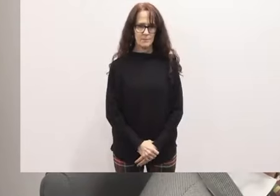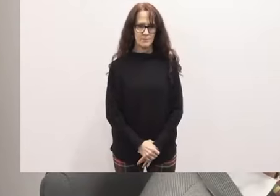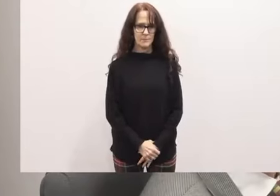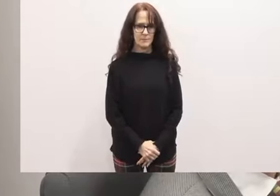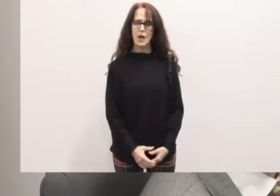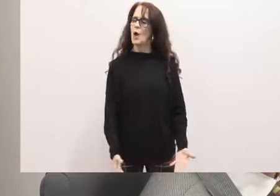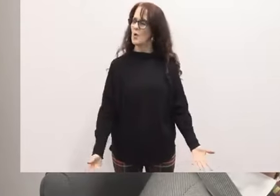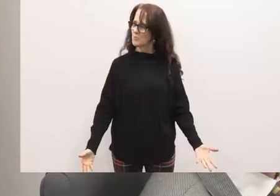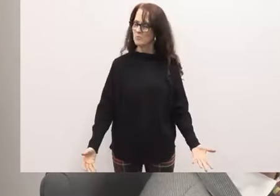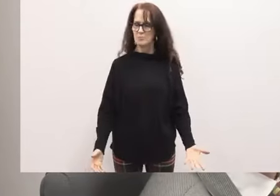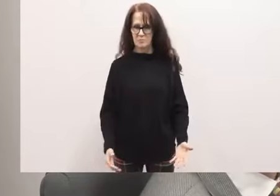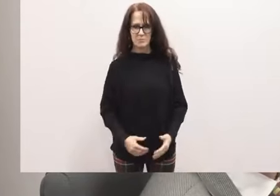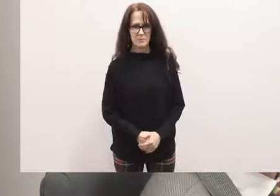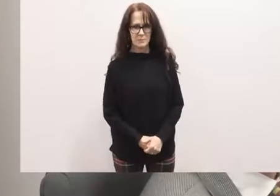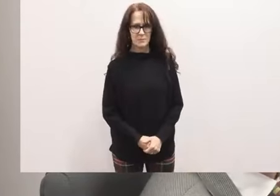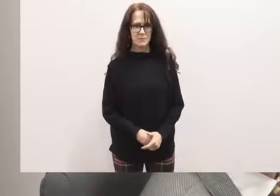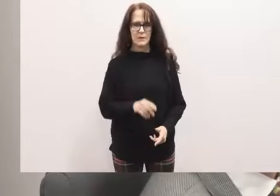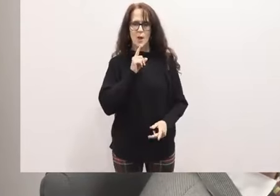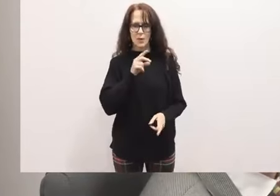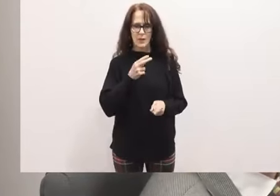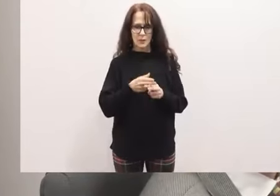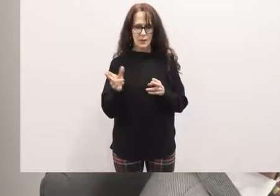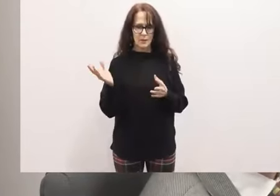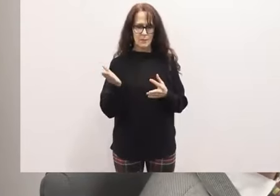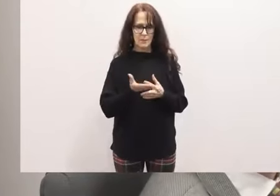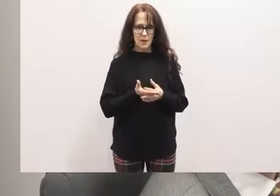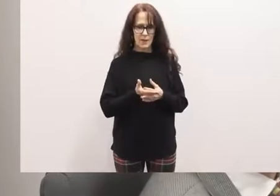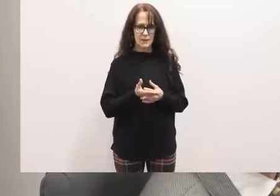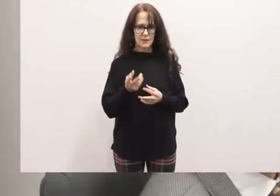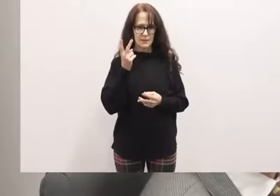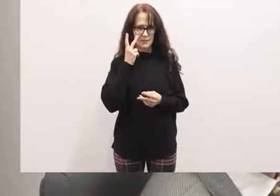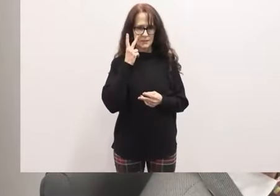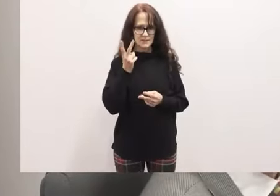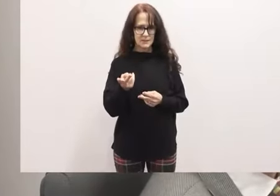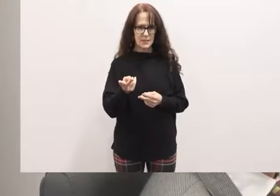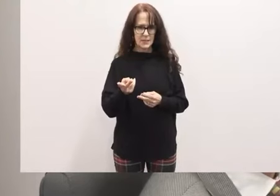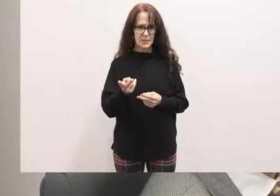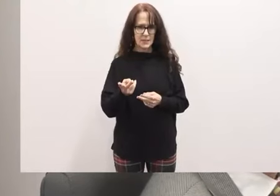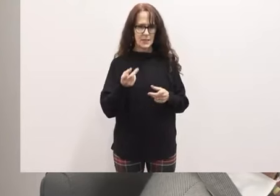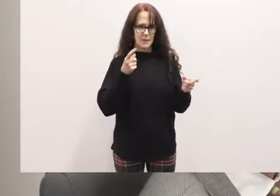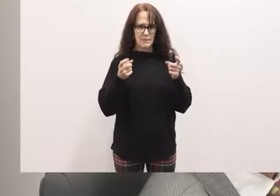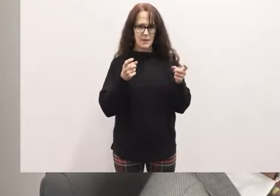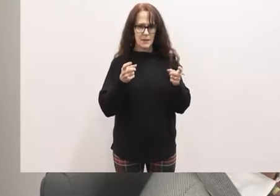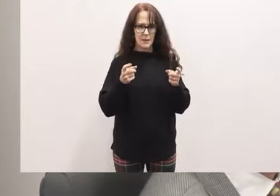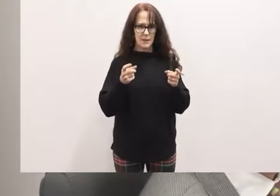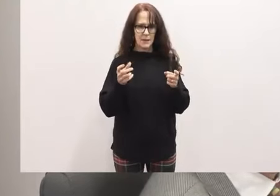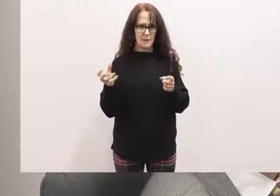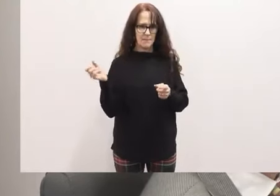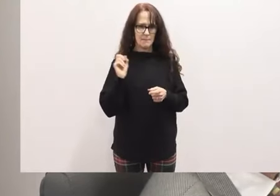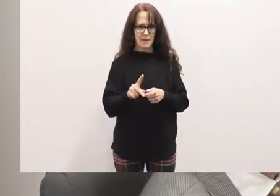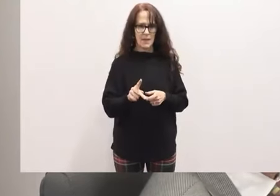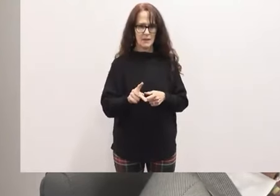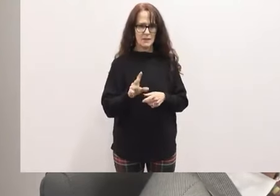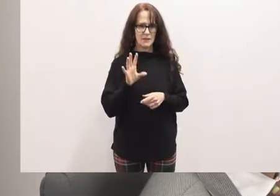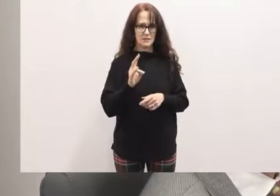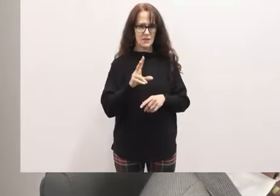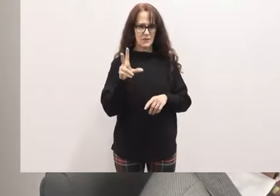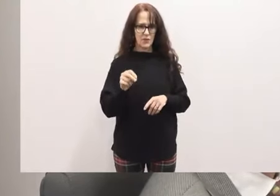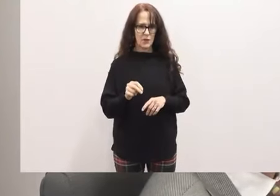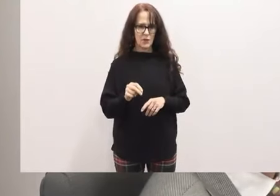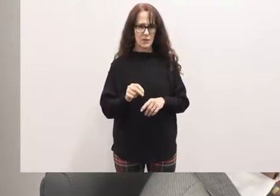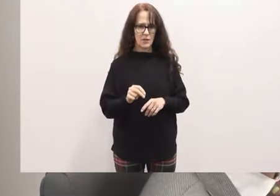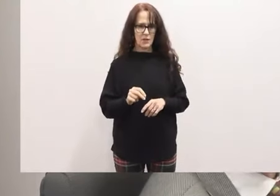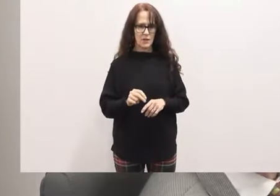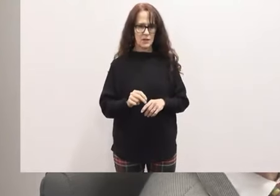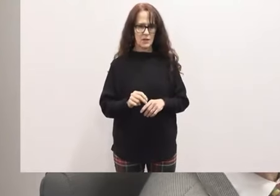You know what? Let's take a real quick break. Let's see if we can manage to be back Six here minutes. At 7:30. We'll just have a